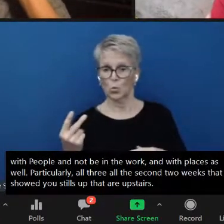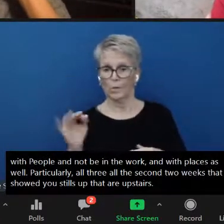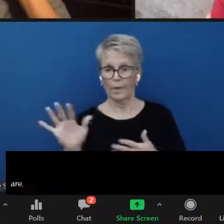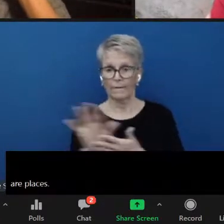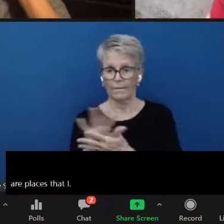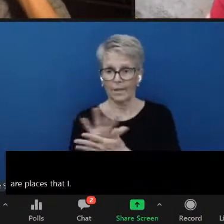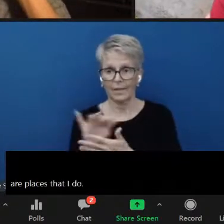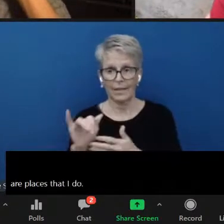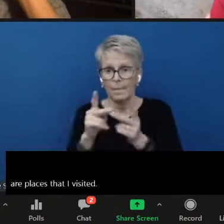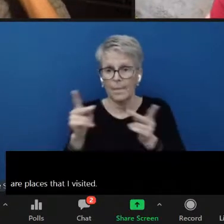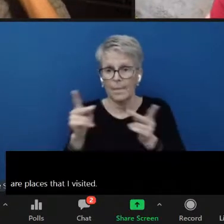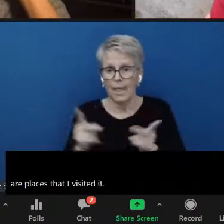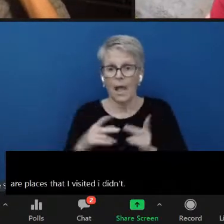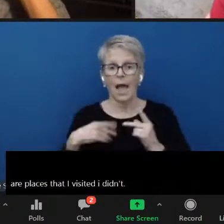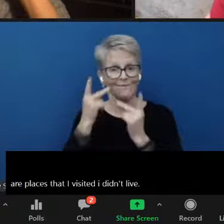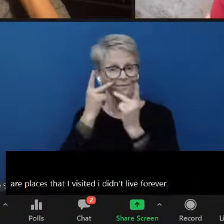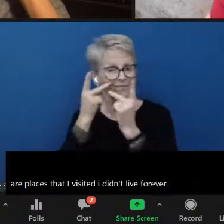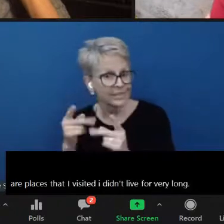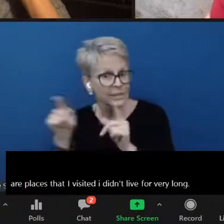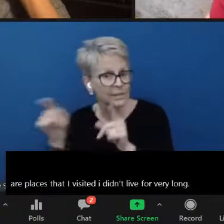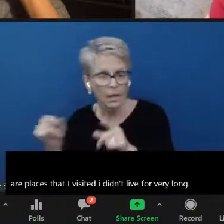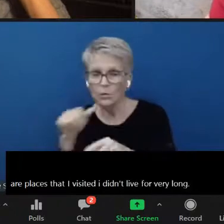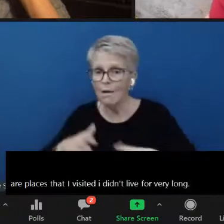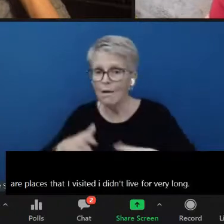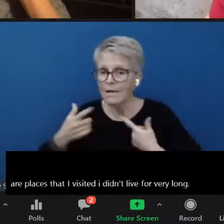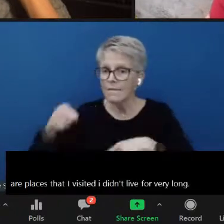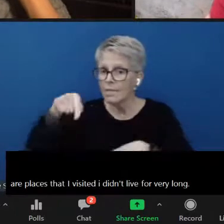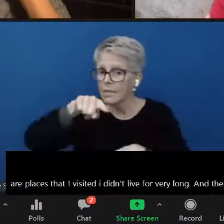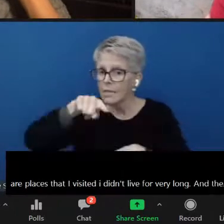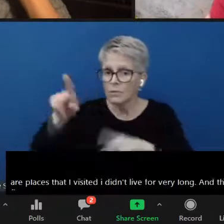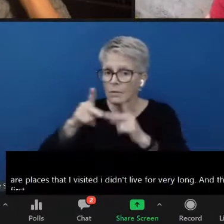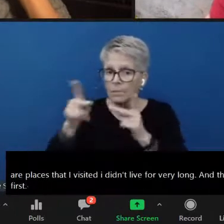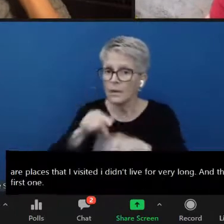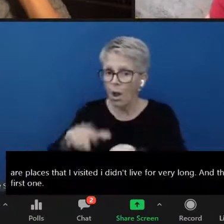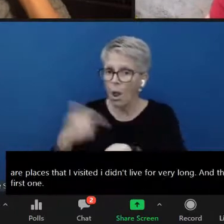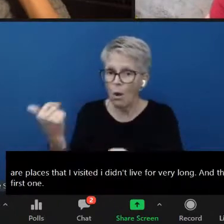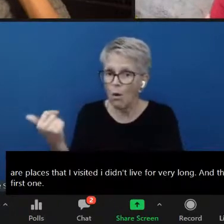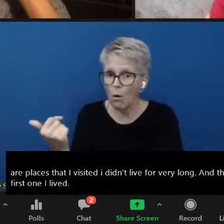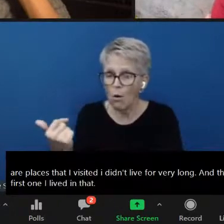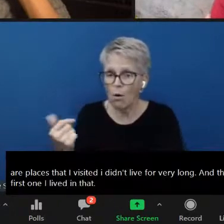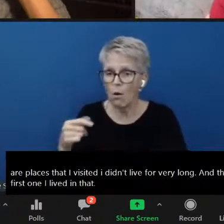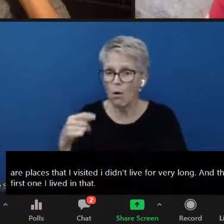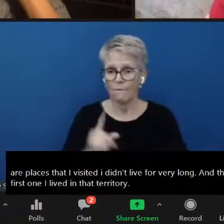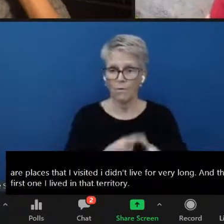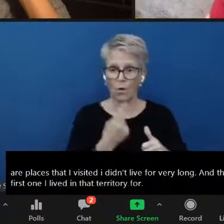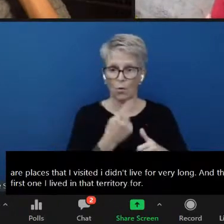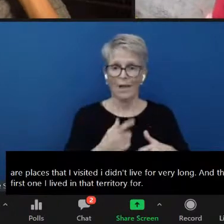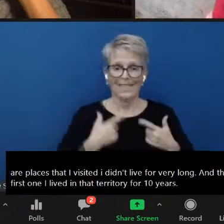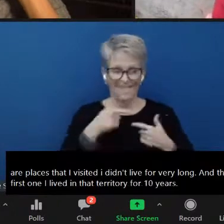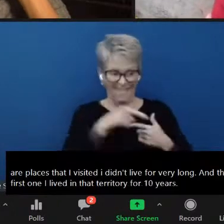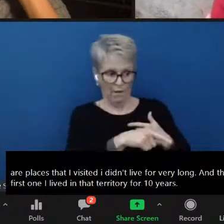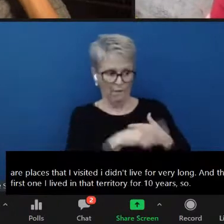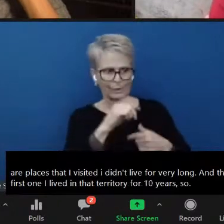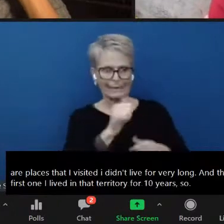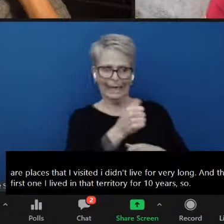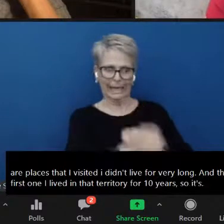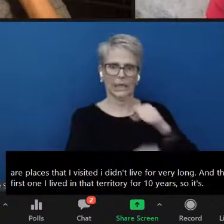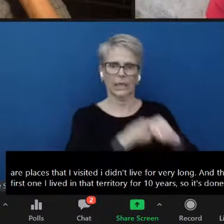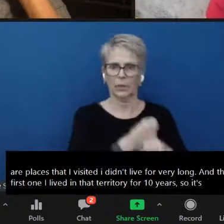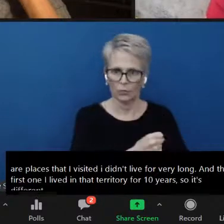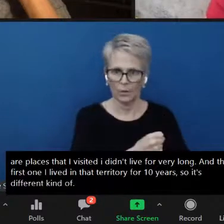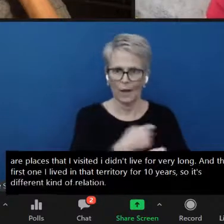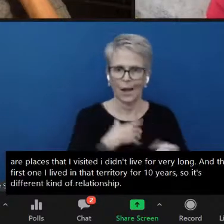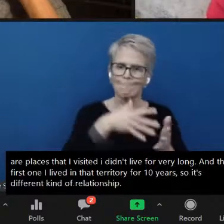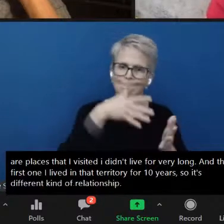are places that I visited. I didn't live for very long. And the first one, I lived in that territory for 10 years. So it's a different